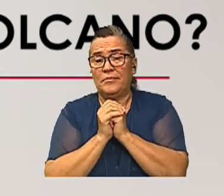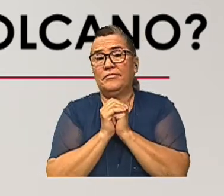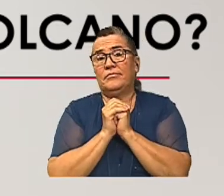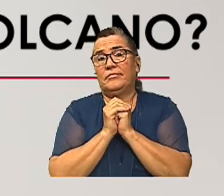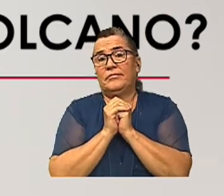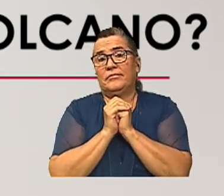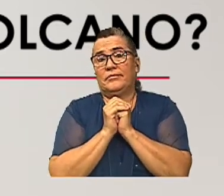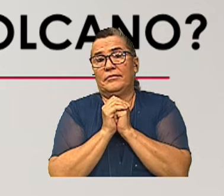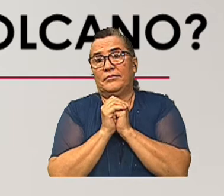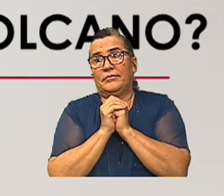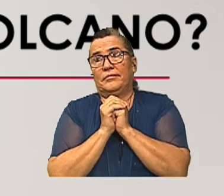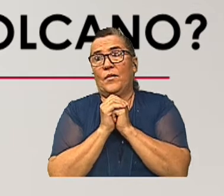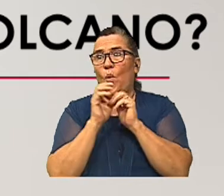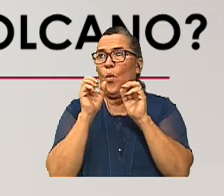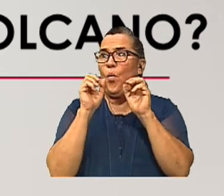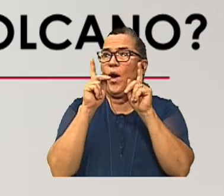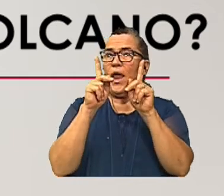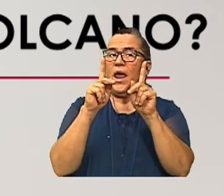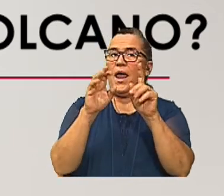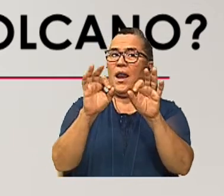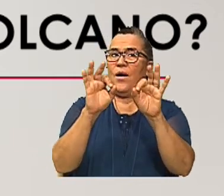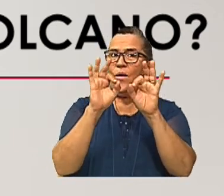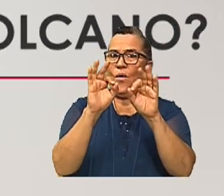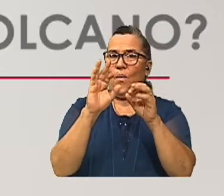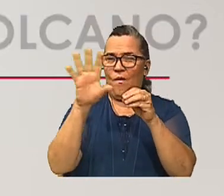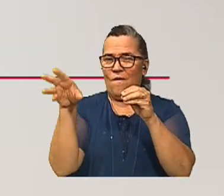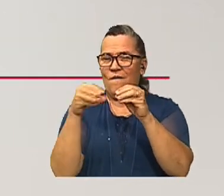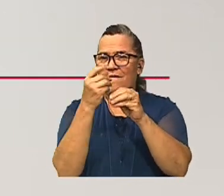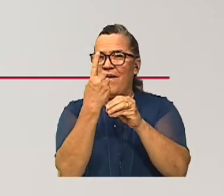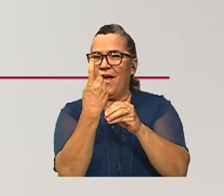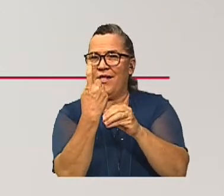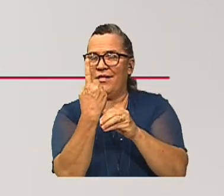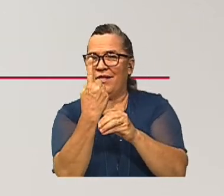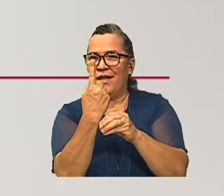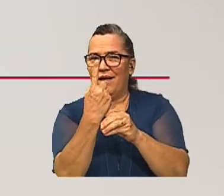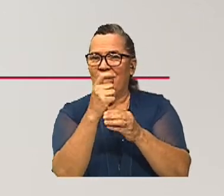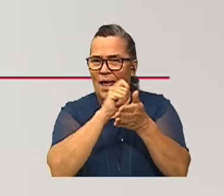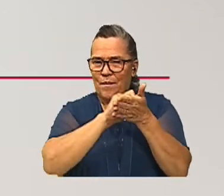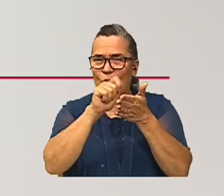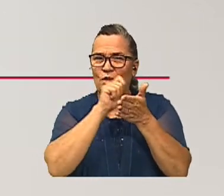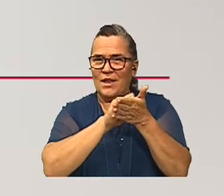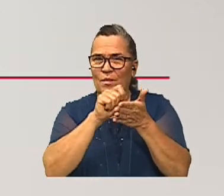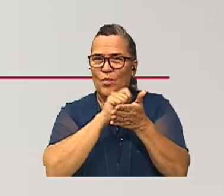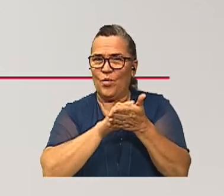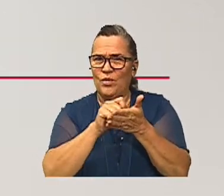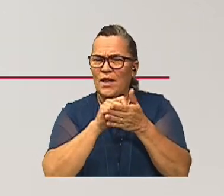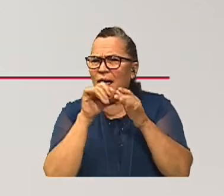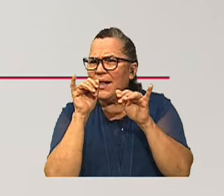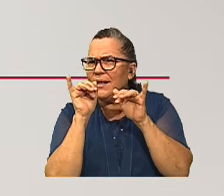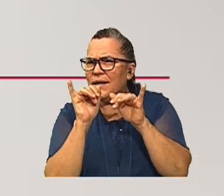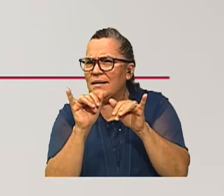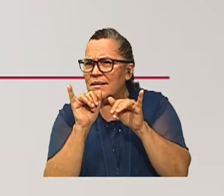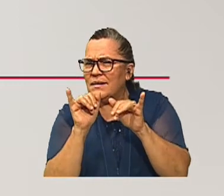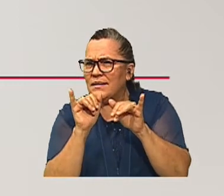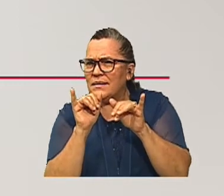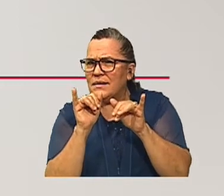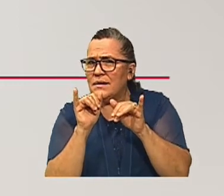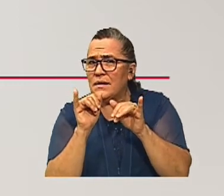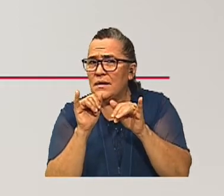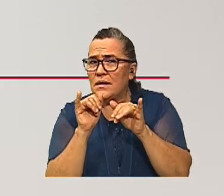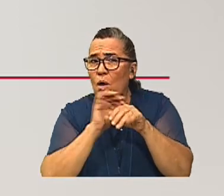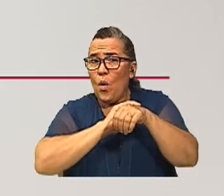Okay, we have one more. Take notes Is there any